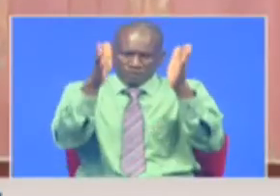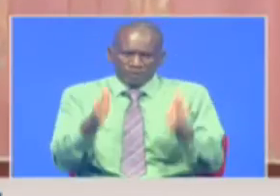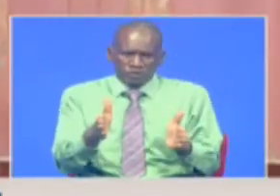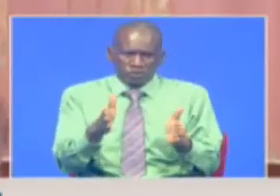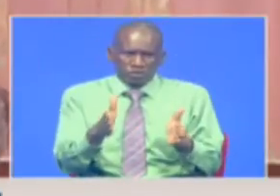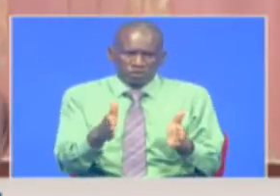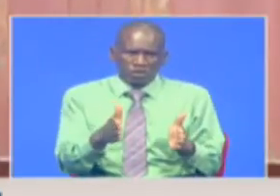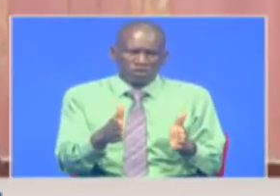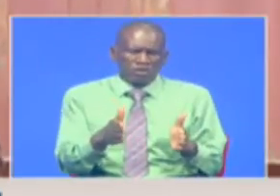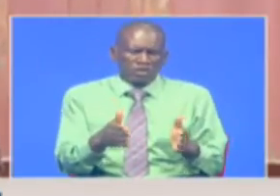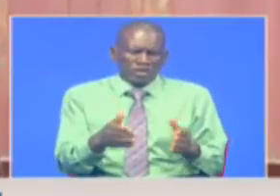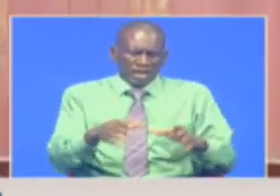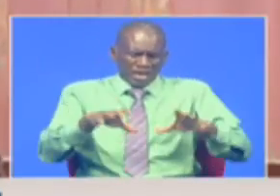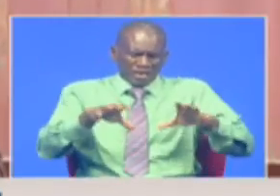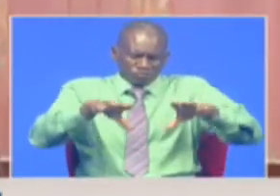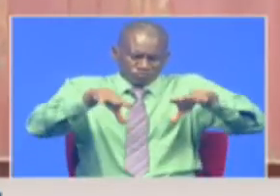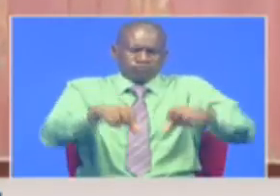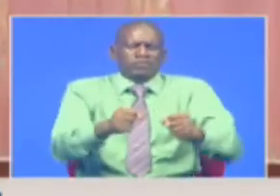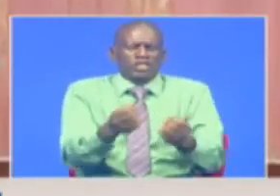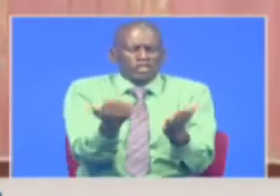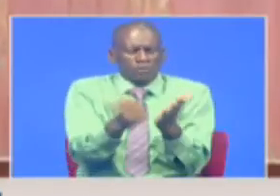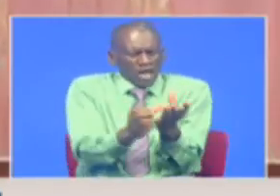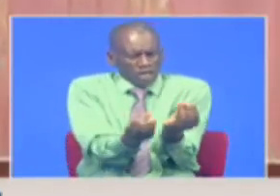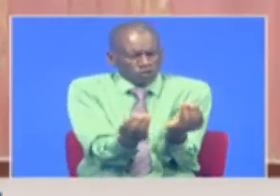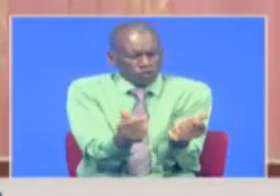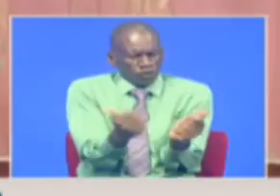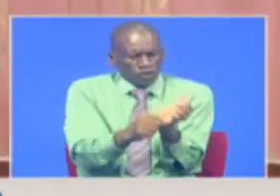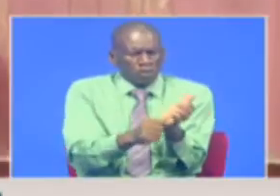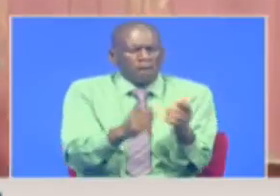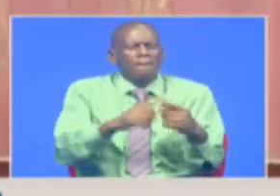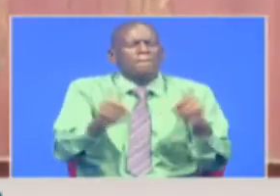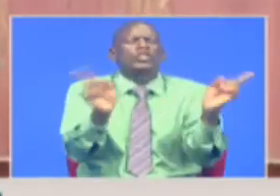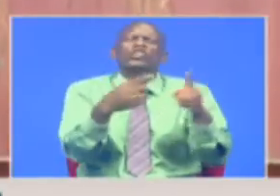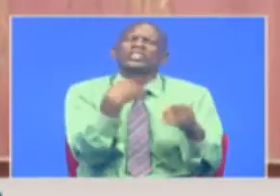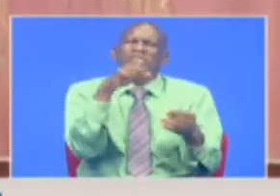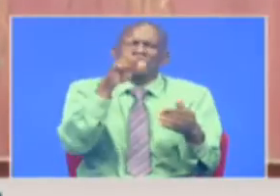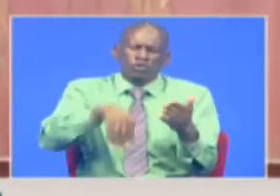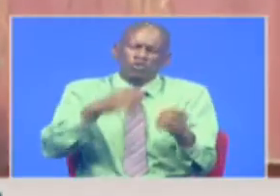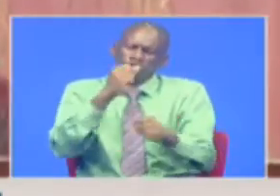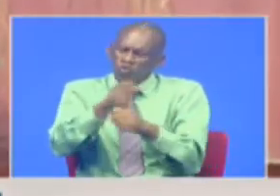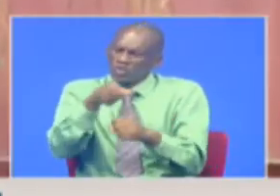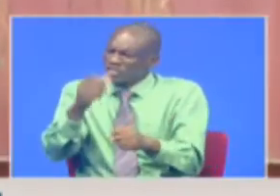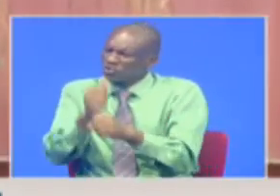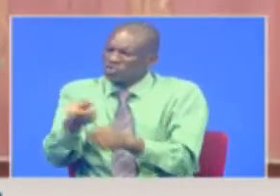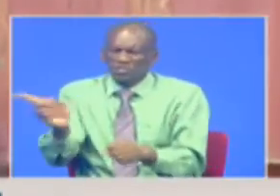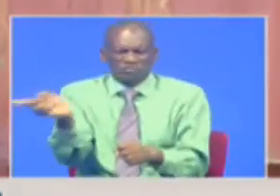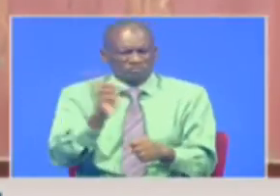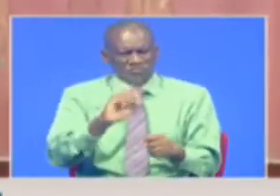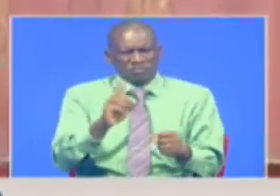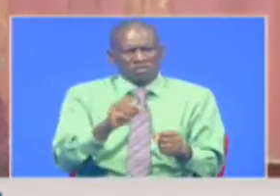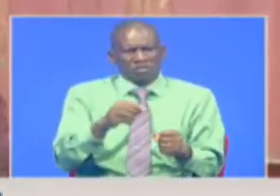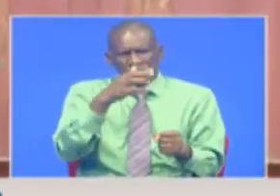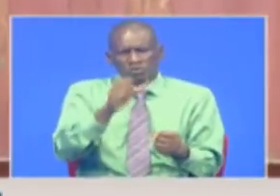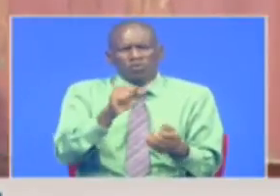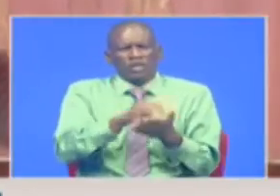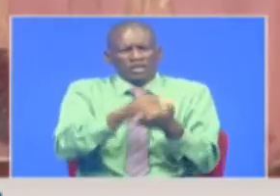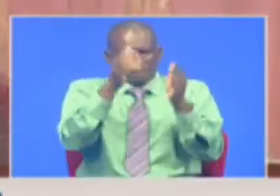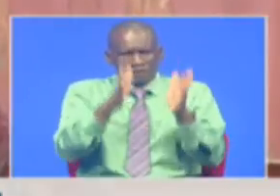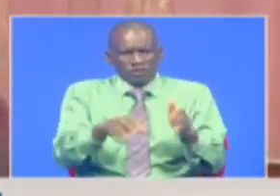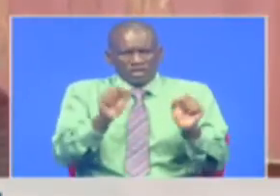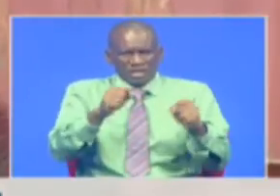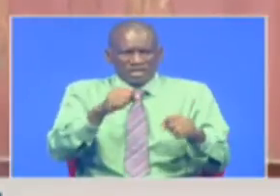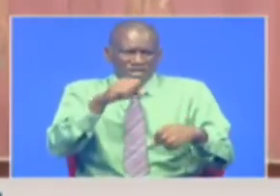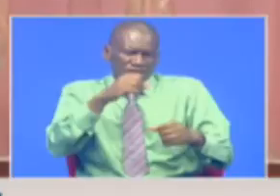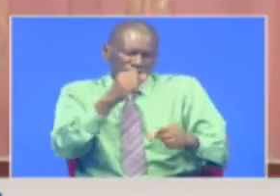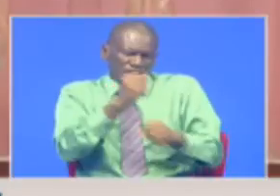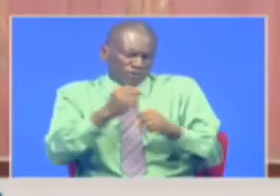up a problem and finding a solution to the problem instead of saying, fanya hivi, ndio mtu apate njia yake ya kupata pesa zake